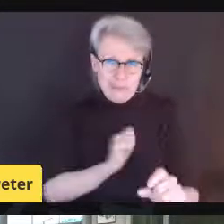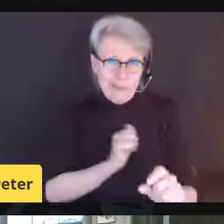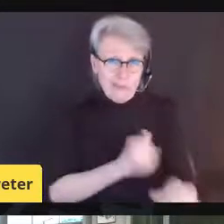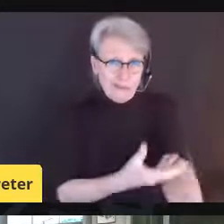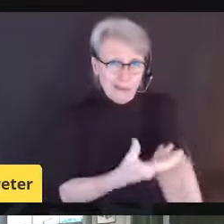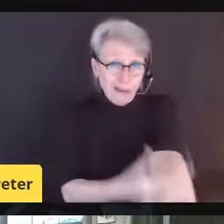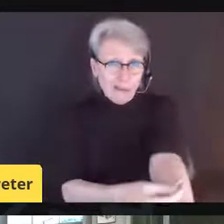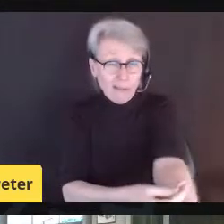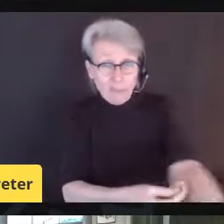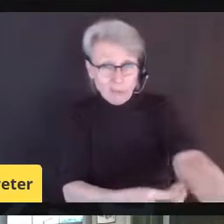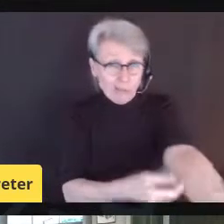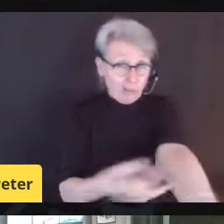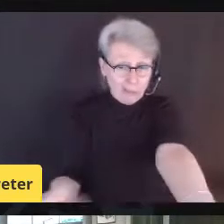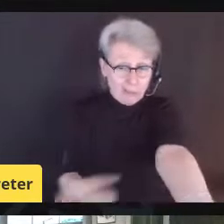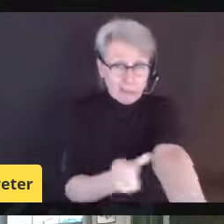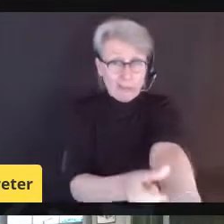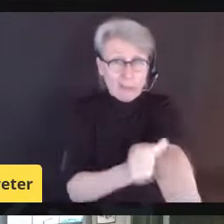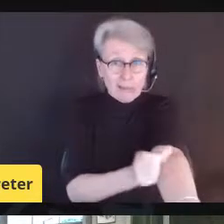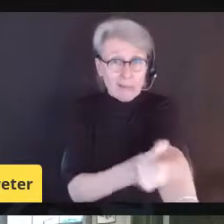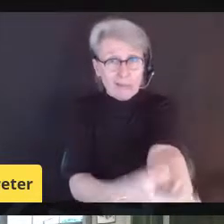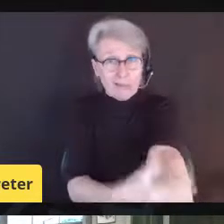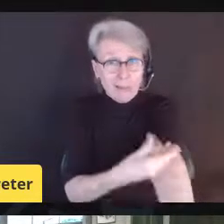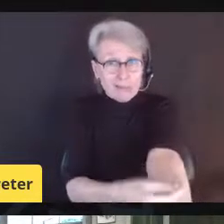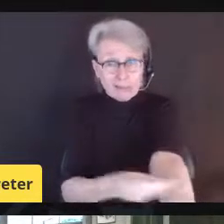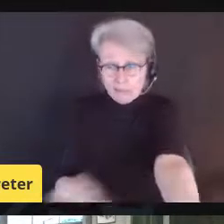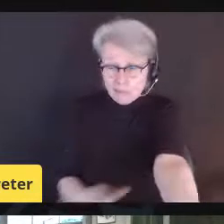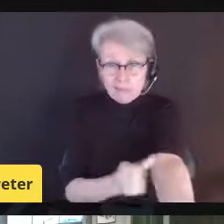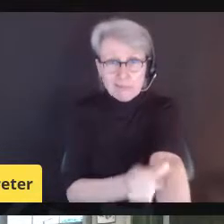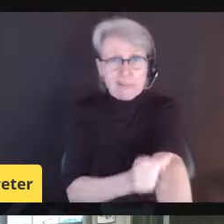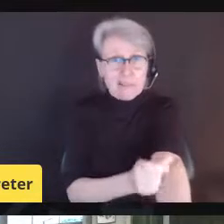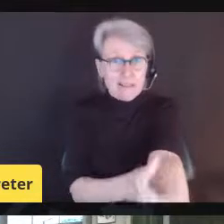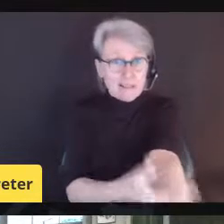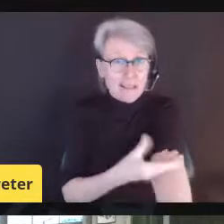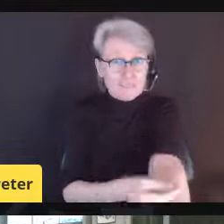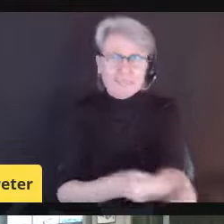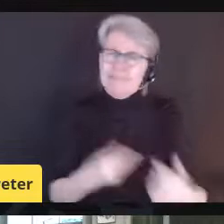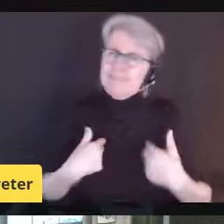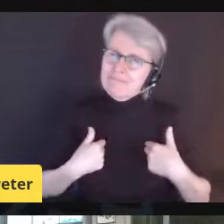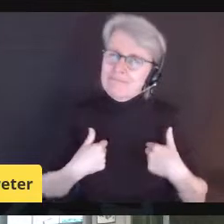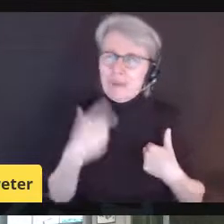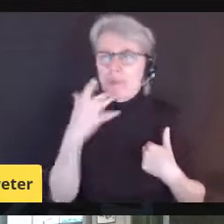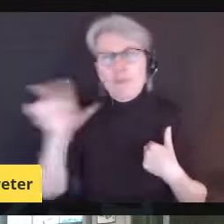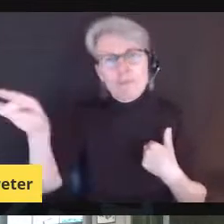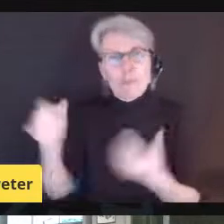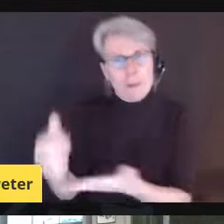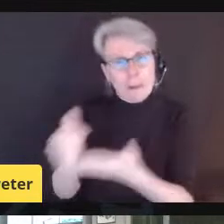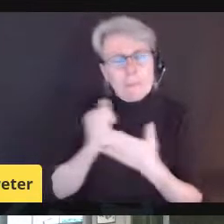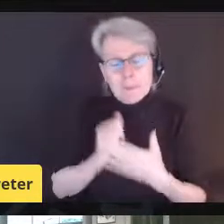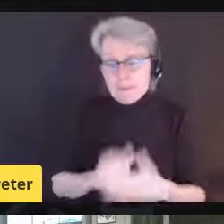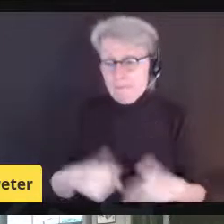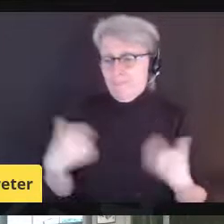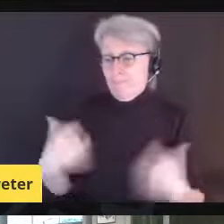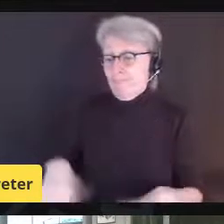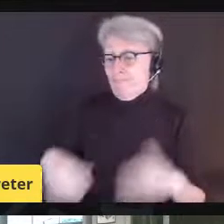Wow, that's putting your all into teaching. That's pretty impressive. Yeah, that's next level.